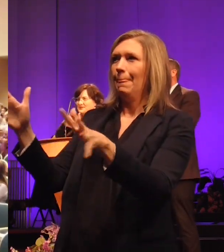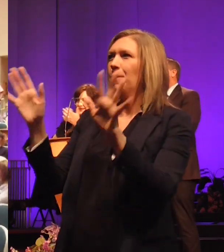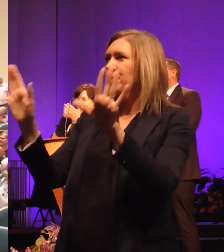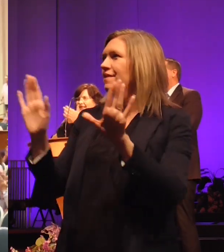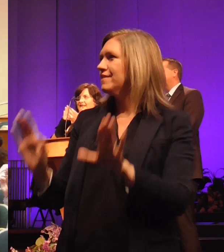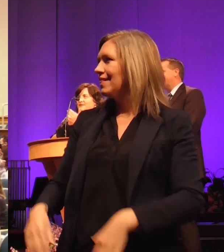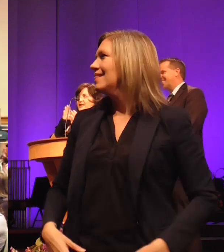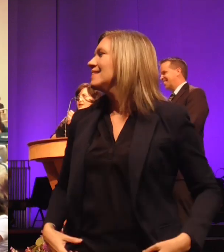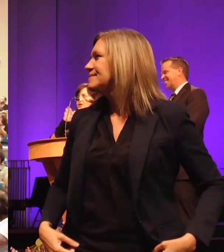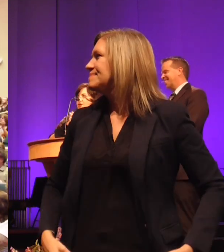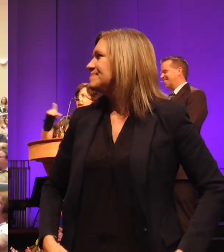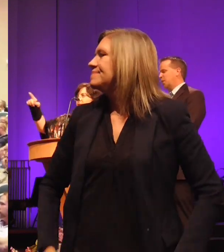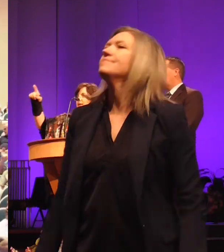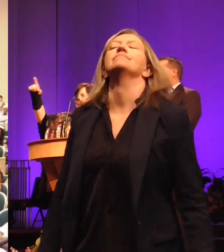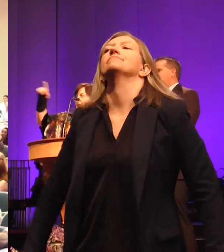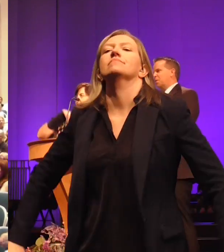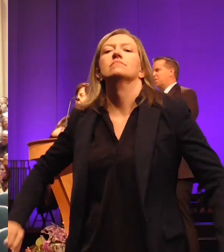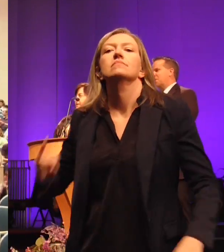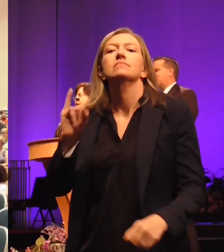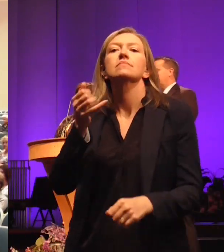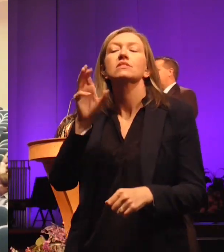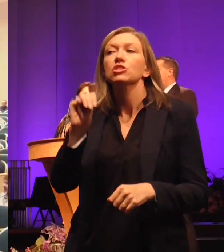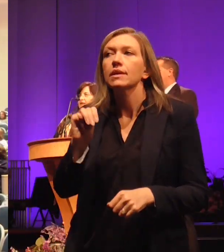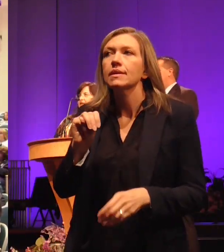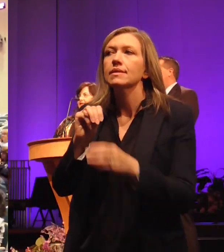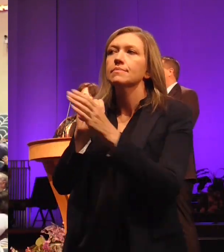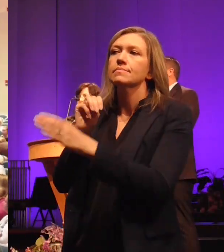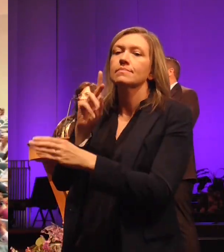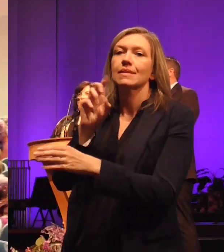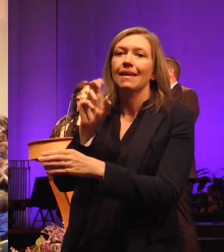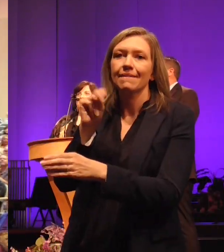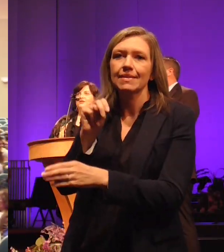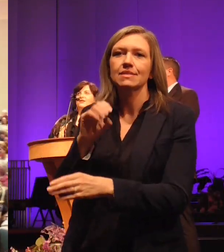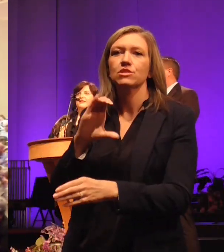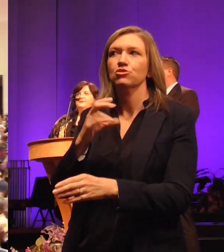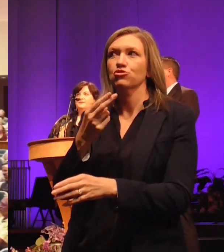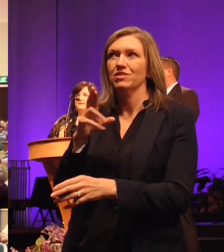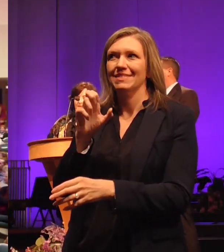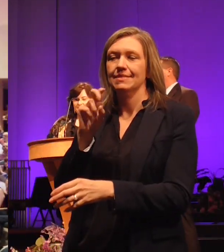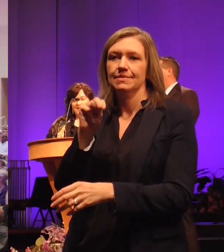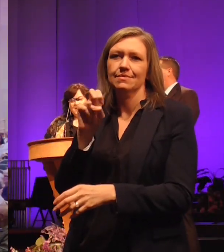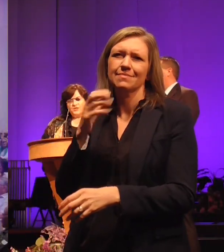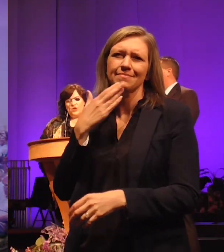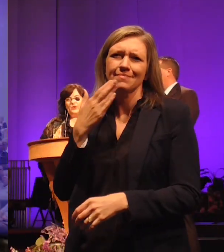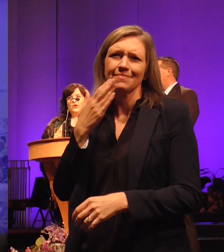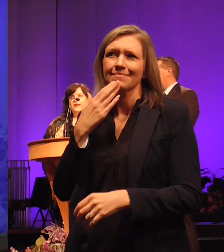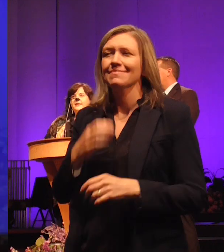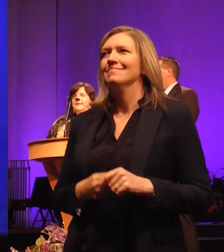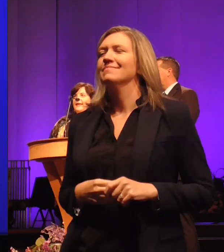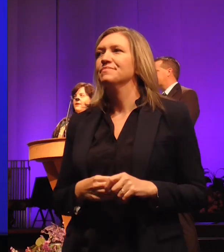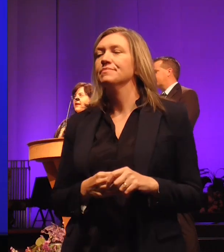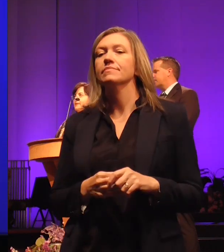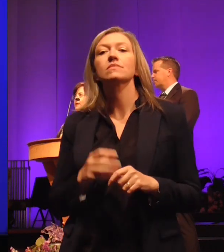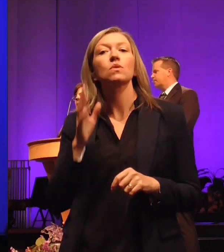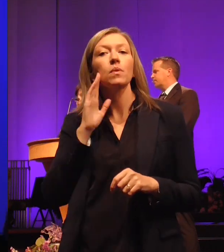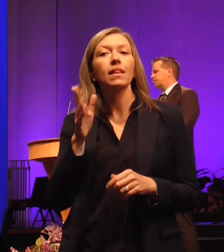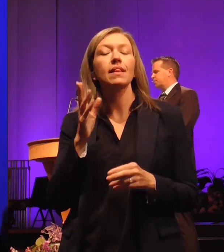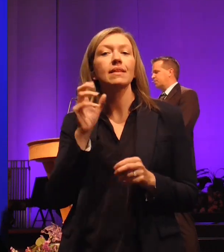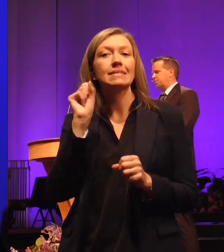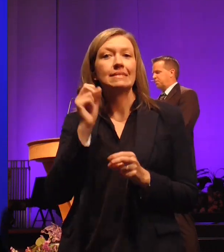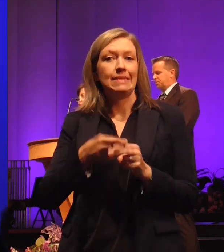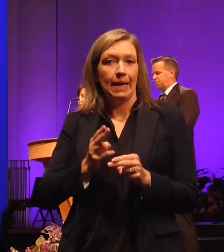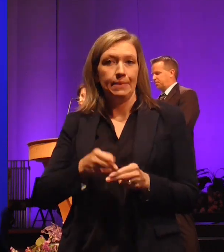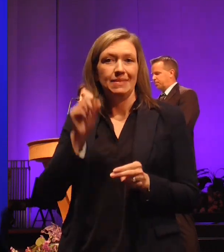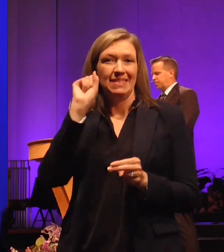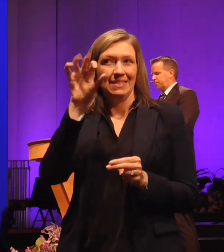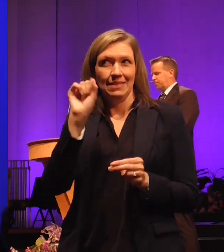Wonderful. Jim and Kevin and Christine, thank you so much. So we're going to say their names and ask you